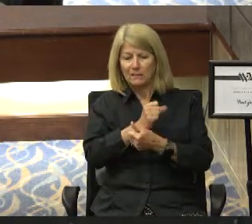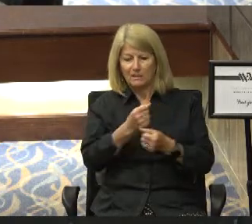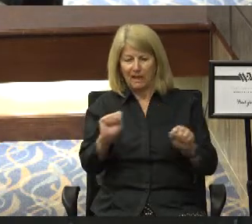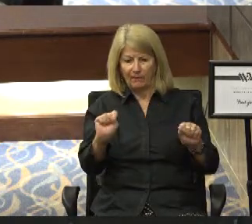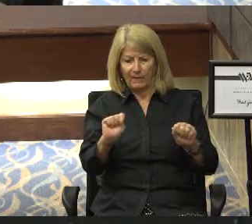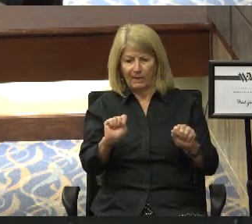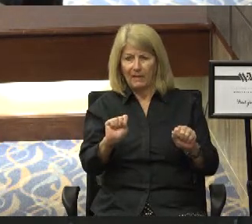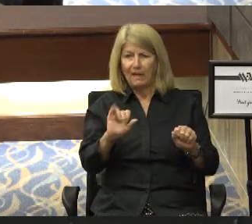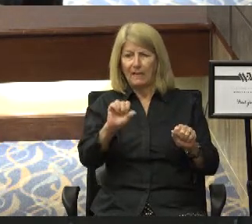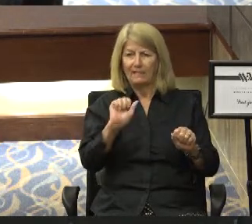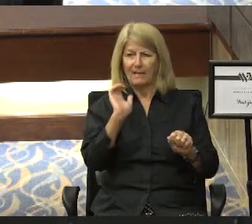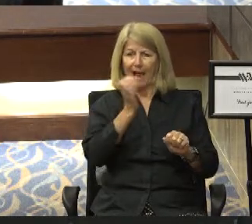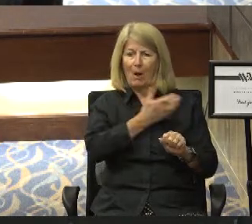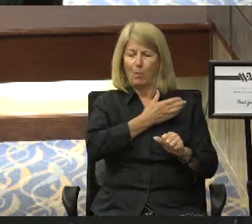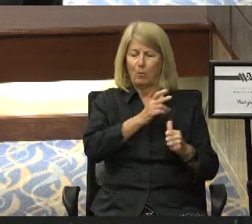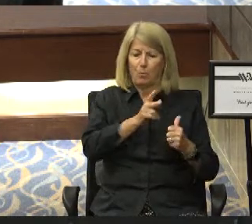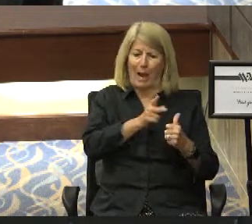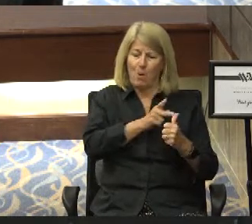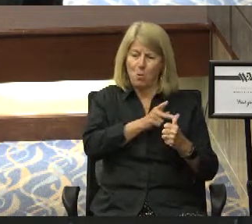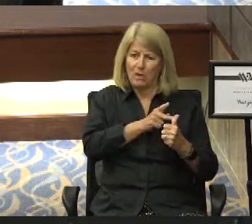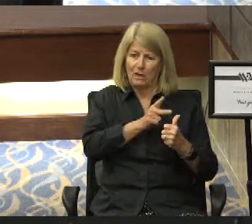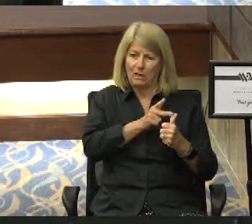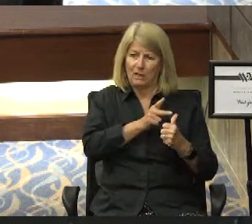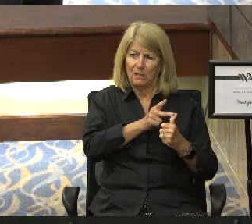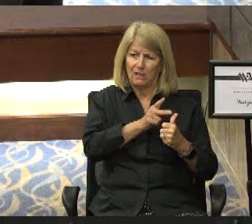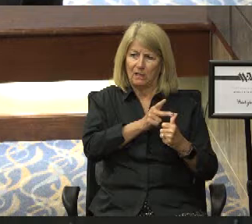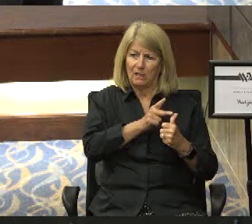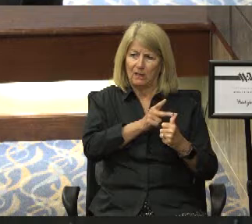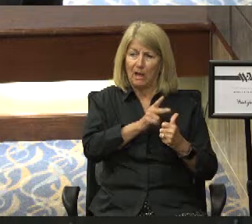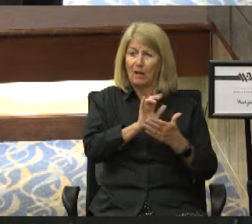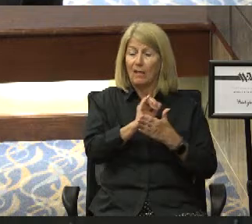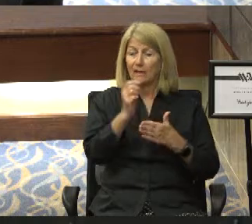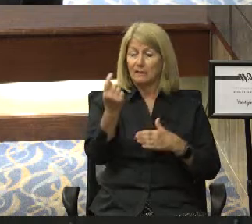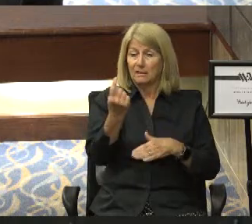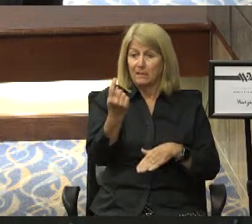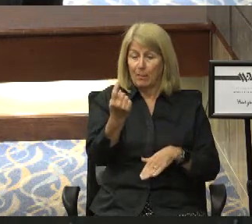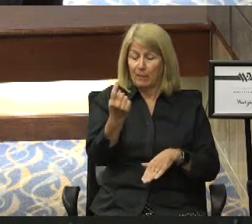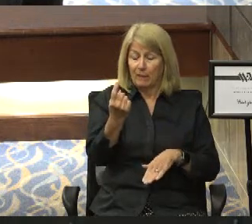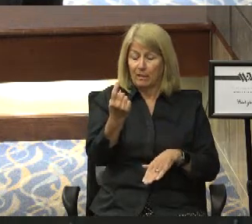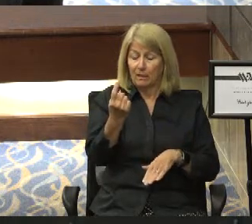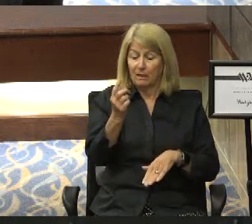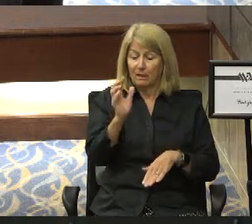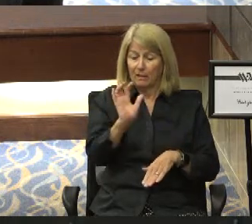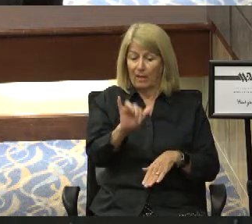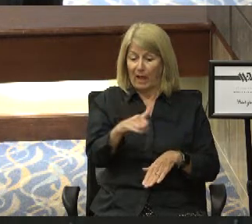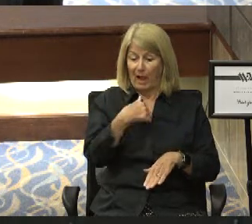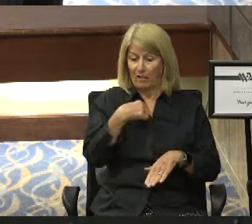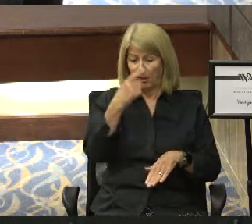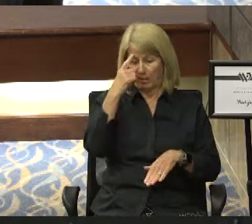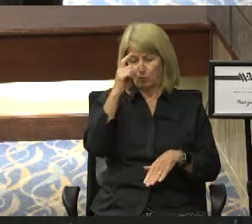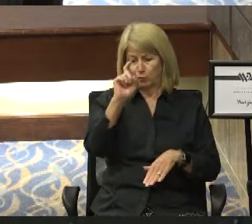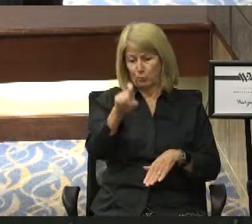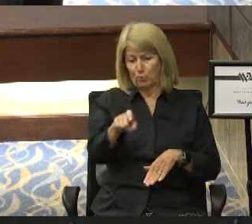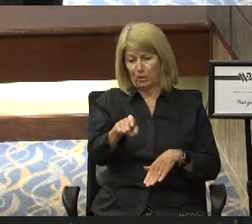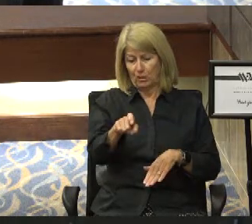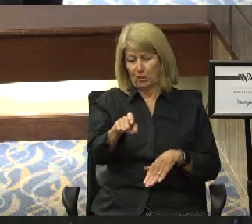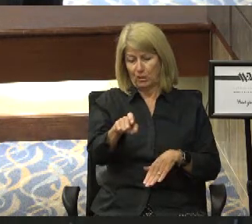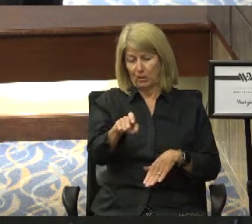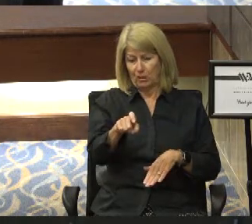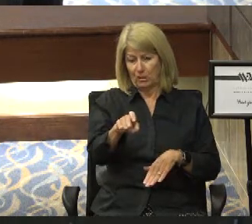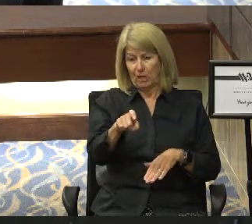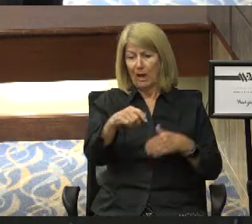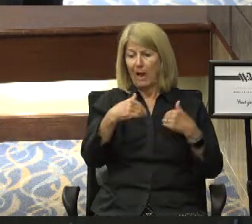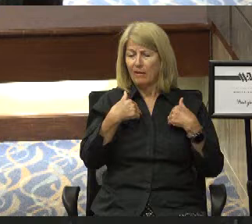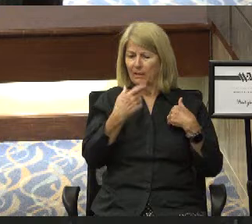is our priority. And, that's something that I think should carry a little